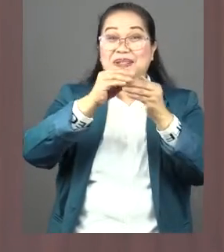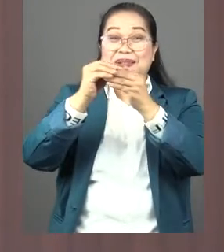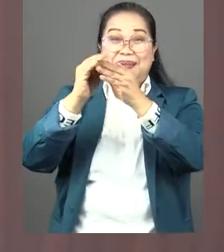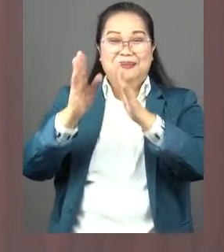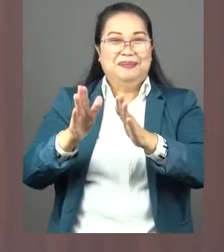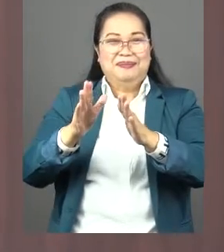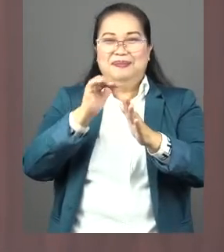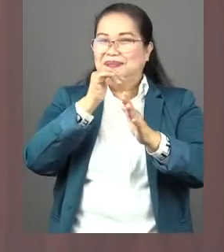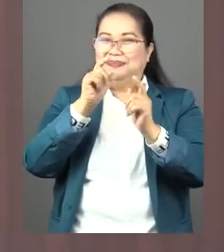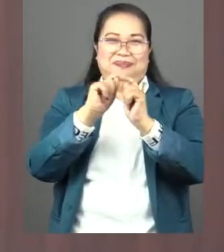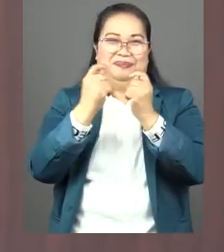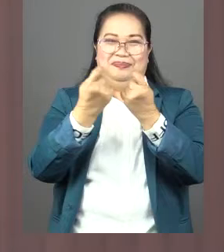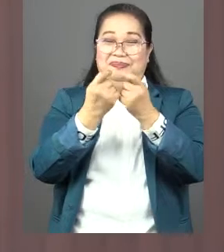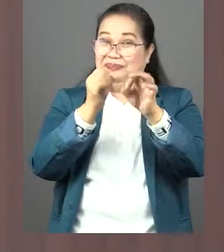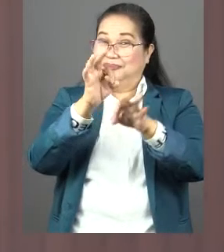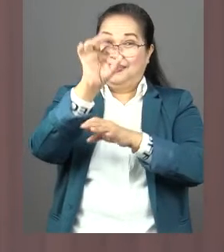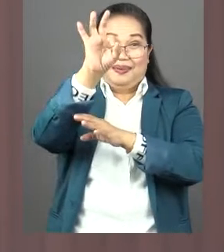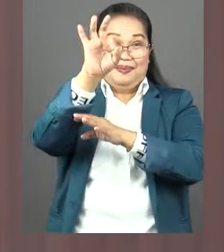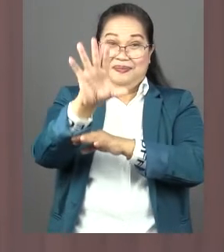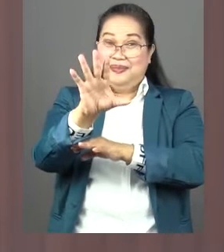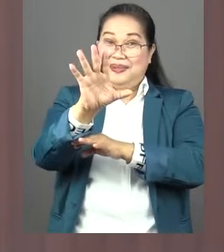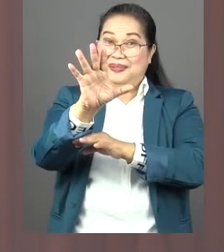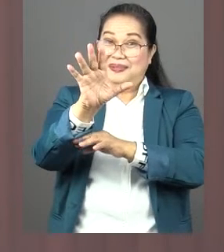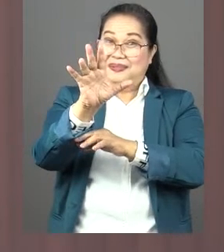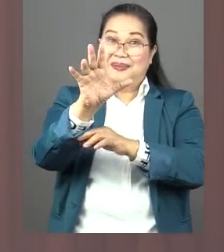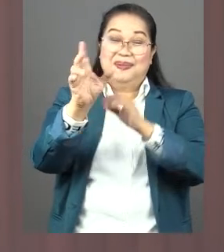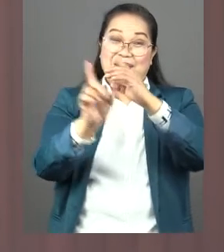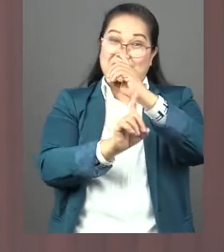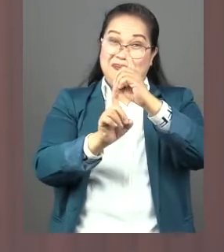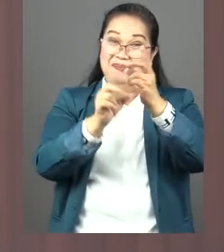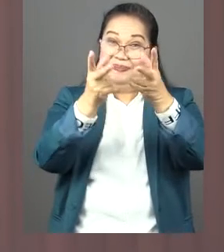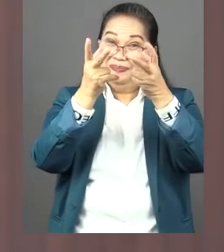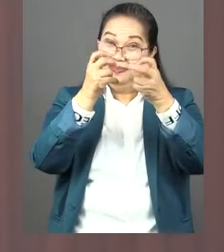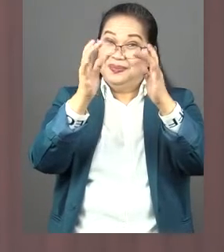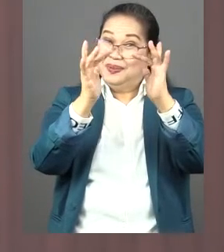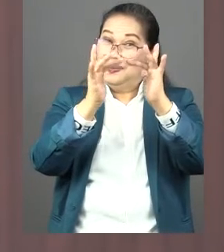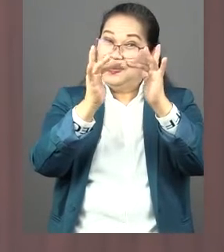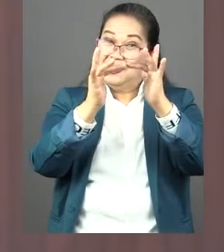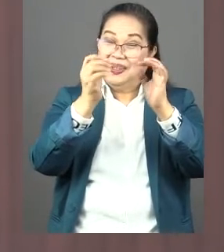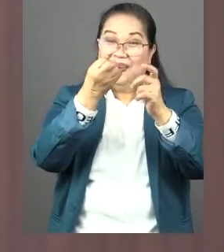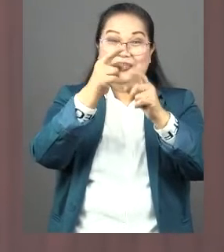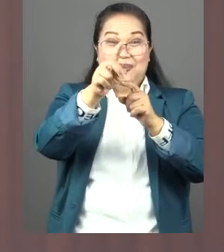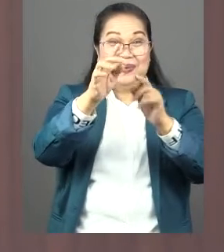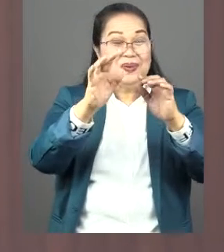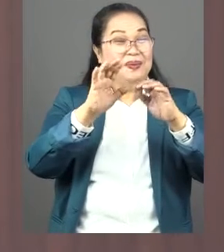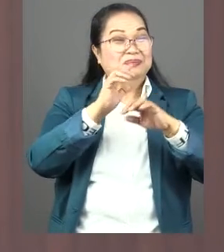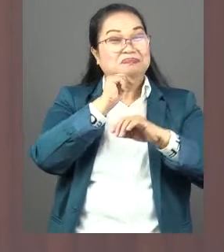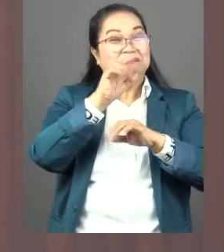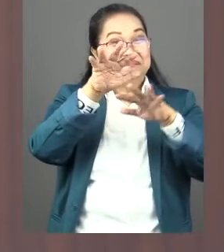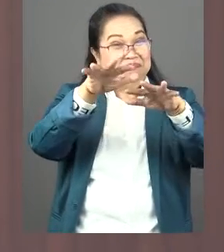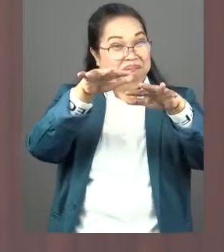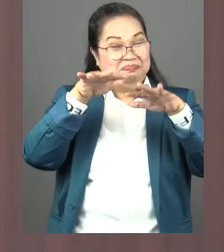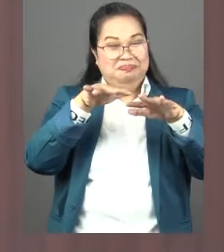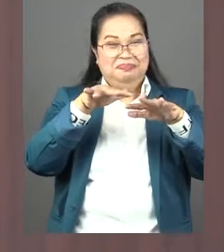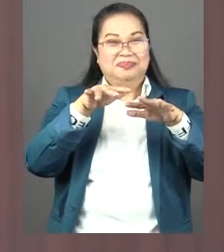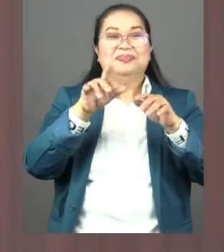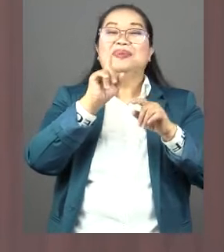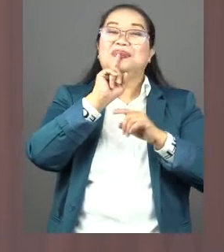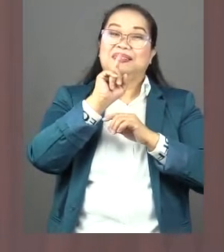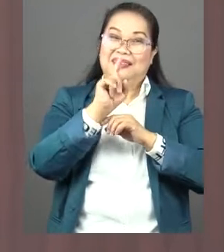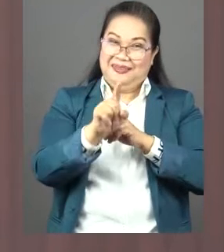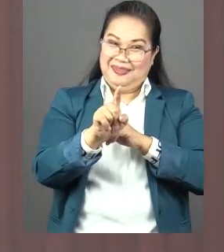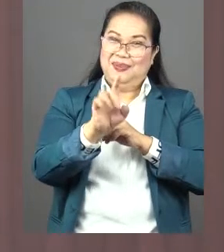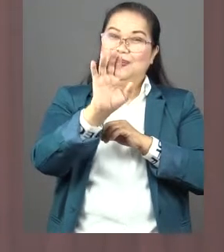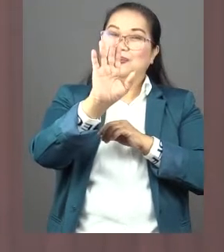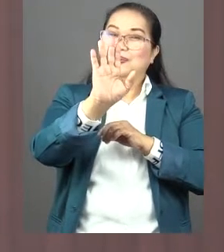with the territory. If you're a pastor and elder listening to me, even on site or online, like it or not, that's true.